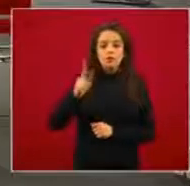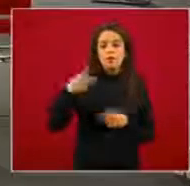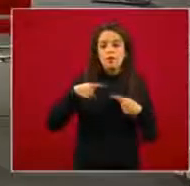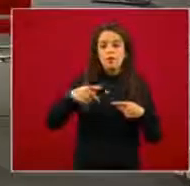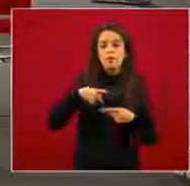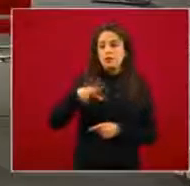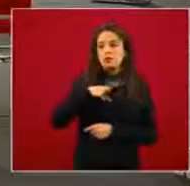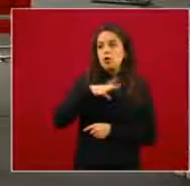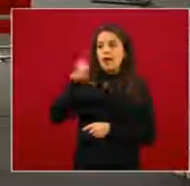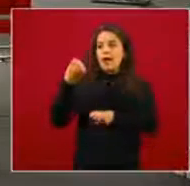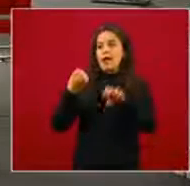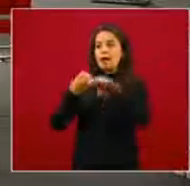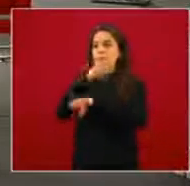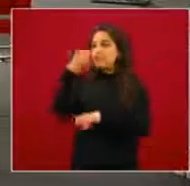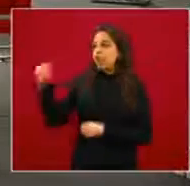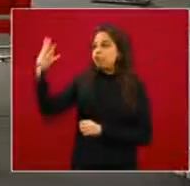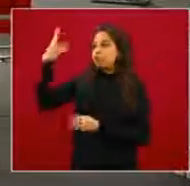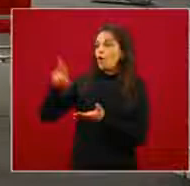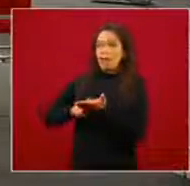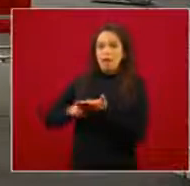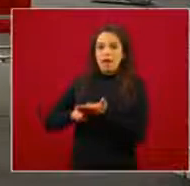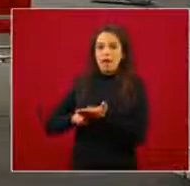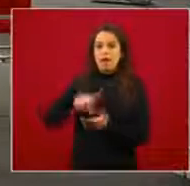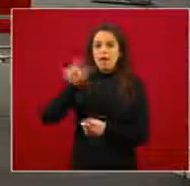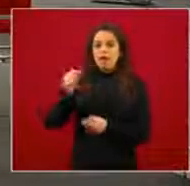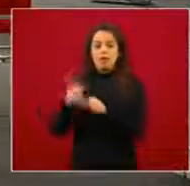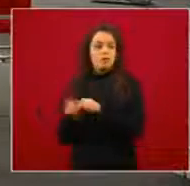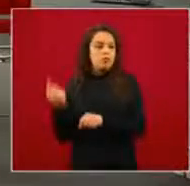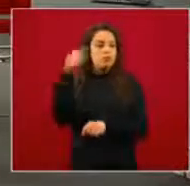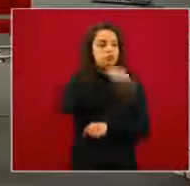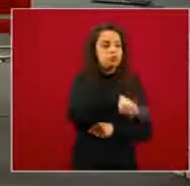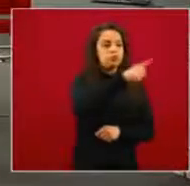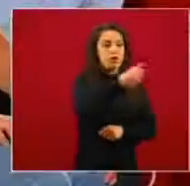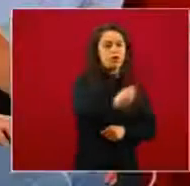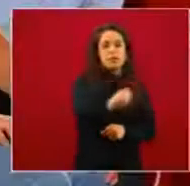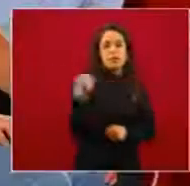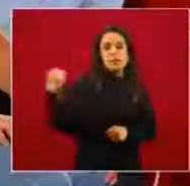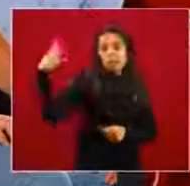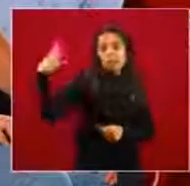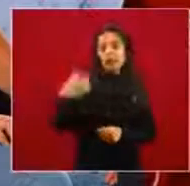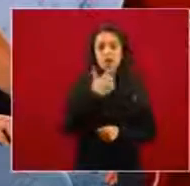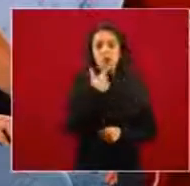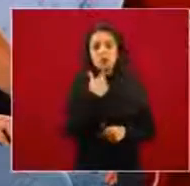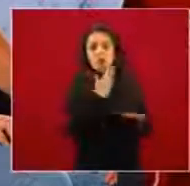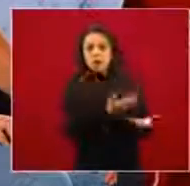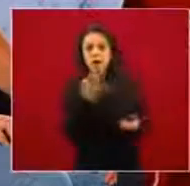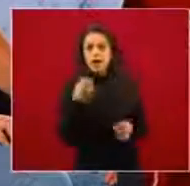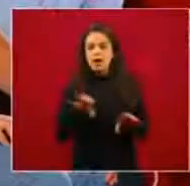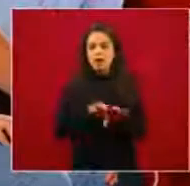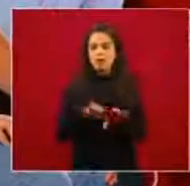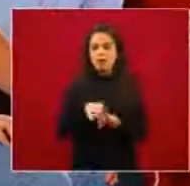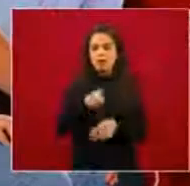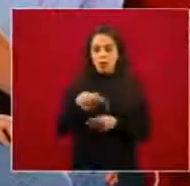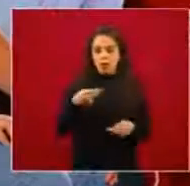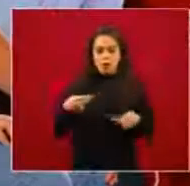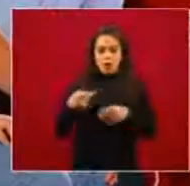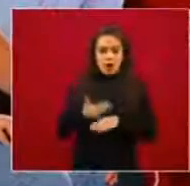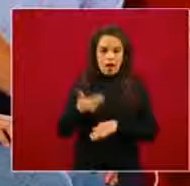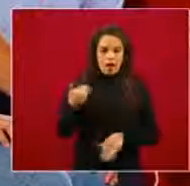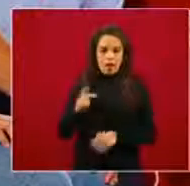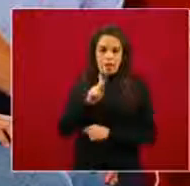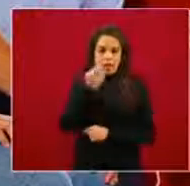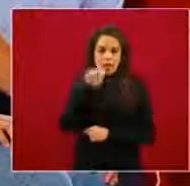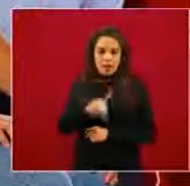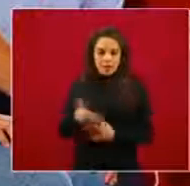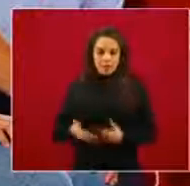from one state with red color coding to another one, green from green to red, how are